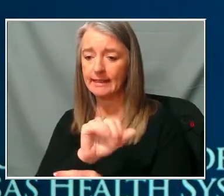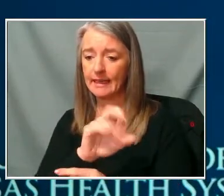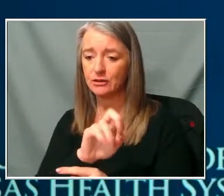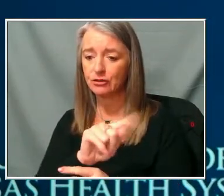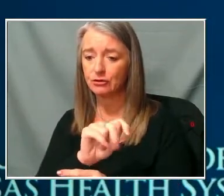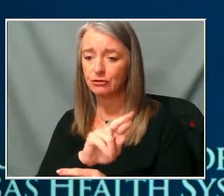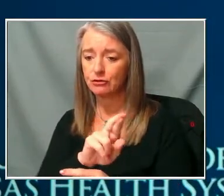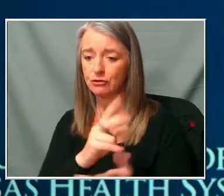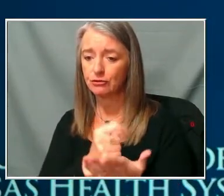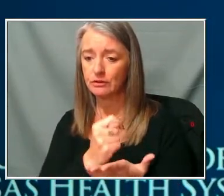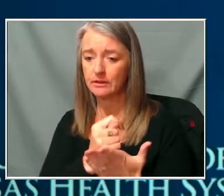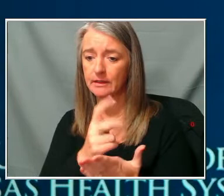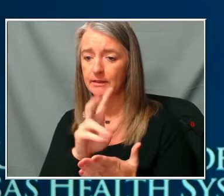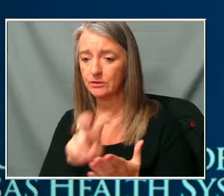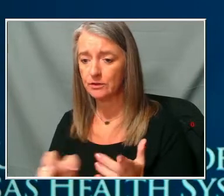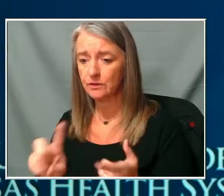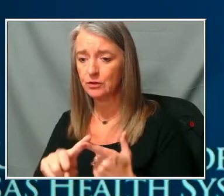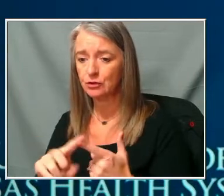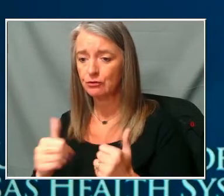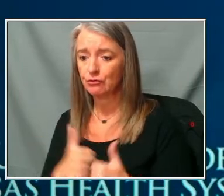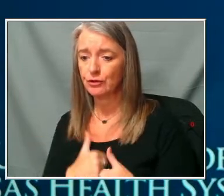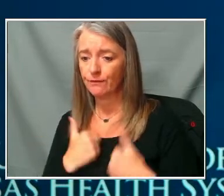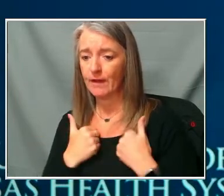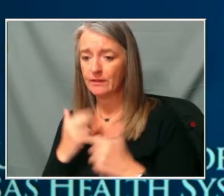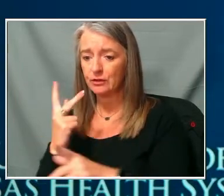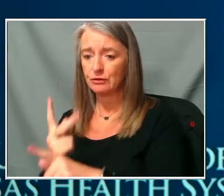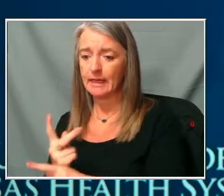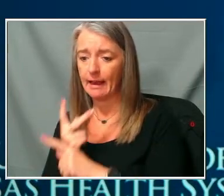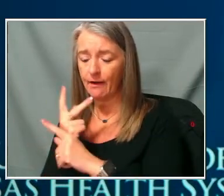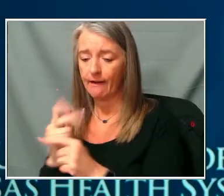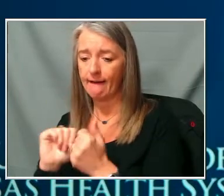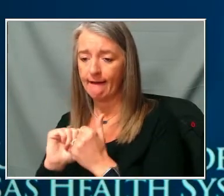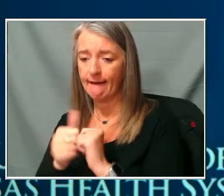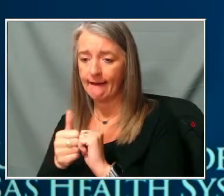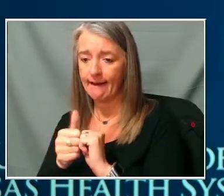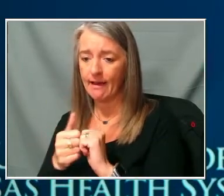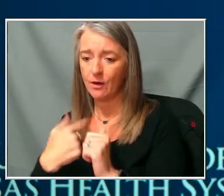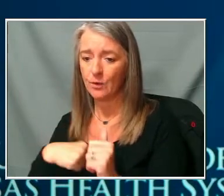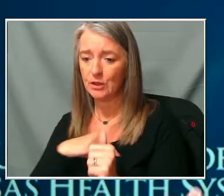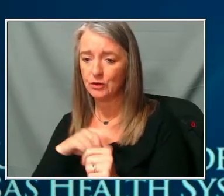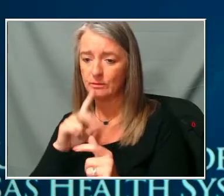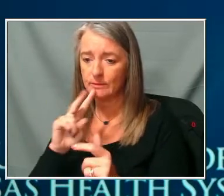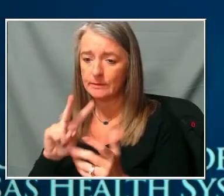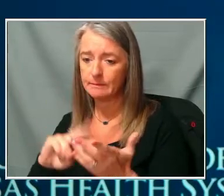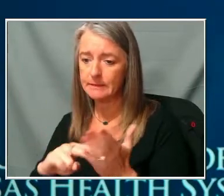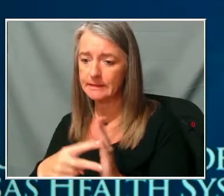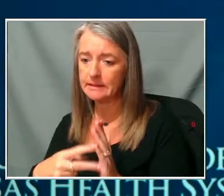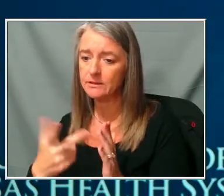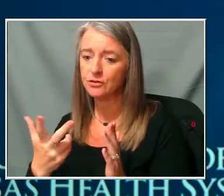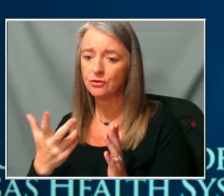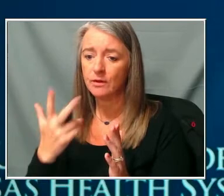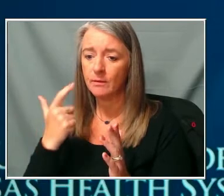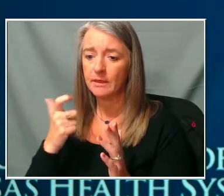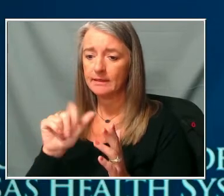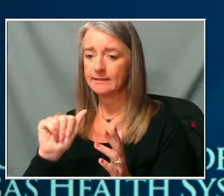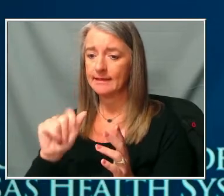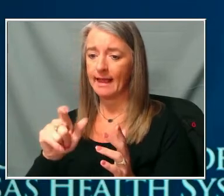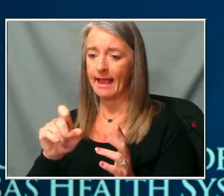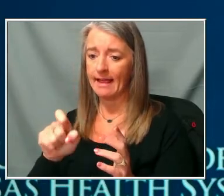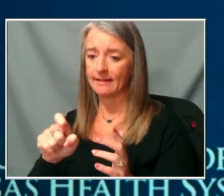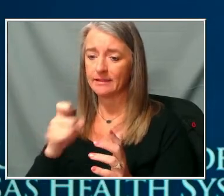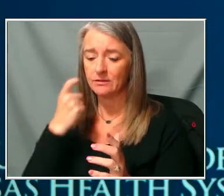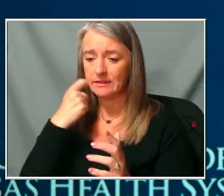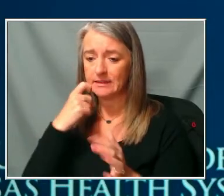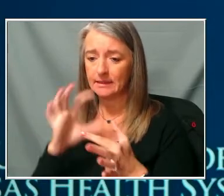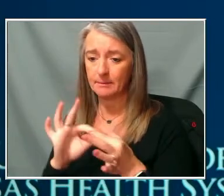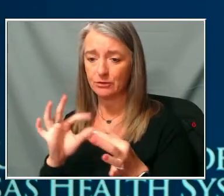and survivorship care. And how we do that really needs to be very intentional, because just as Alex really articulately alluded to, there